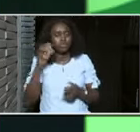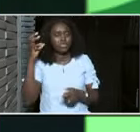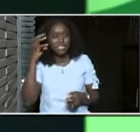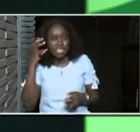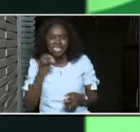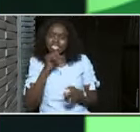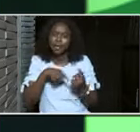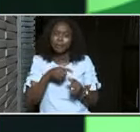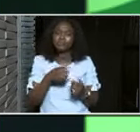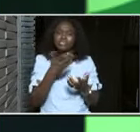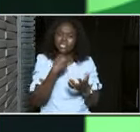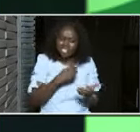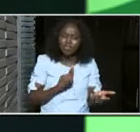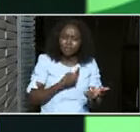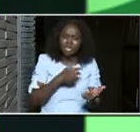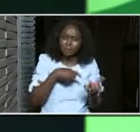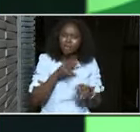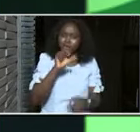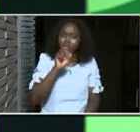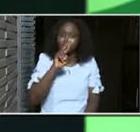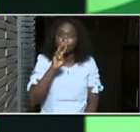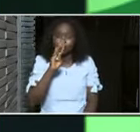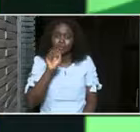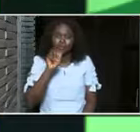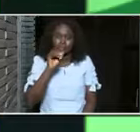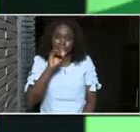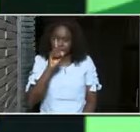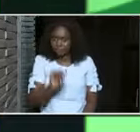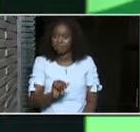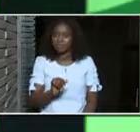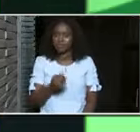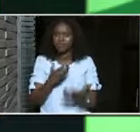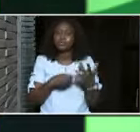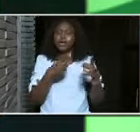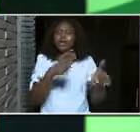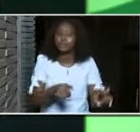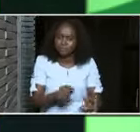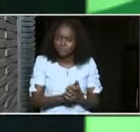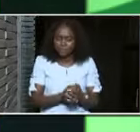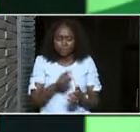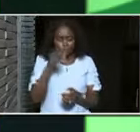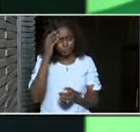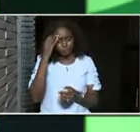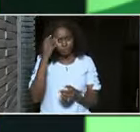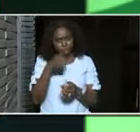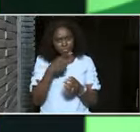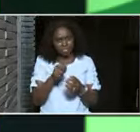in 2023? Yes. Because, you know, the current administration played around